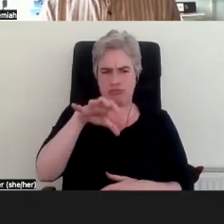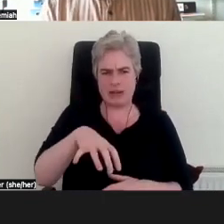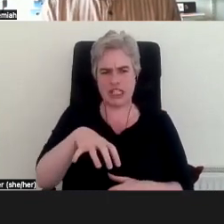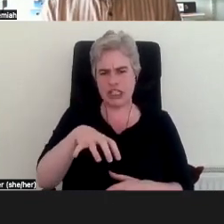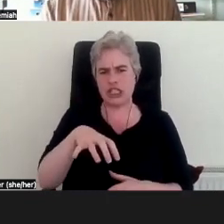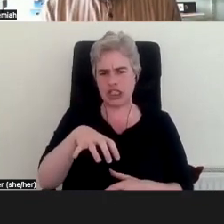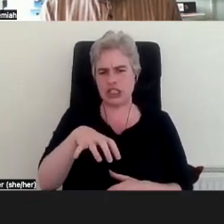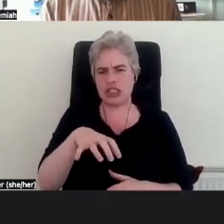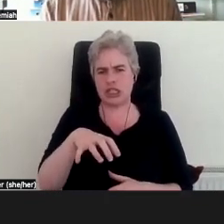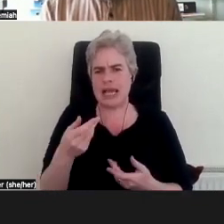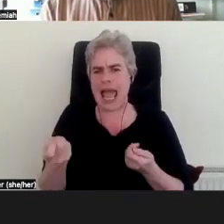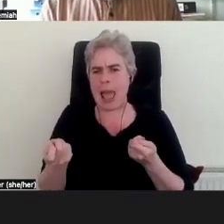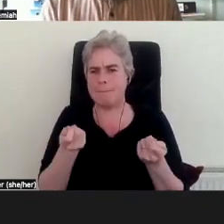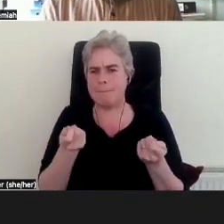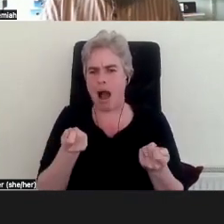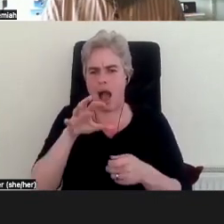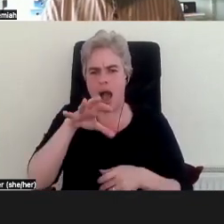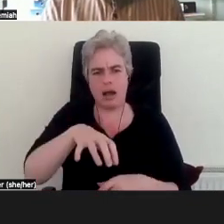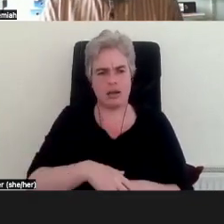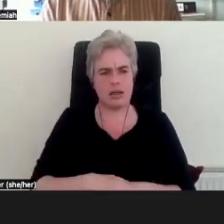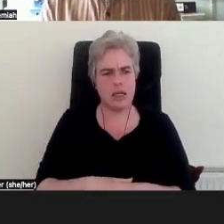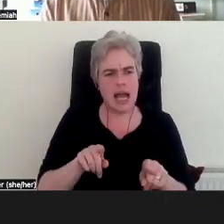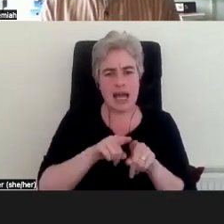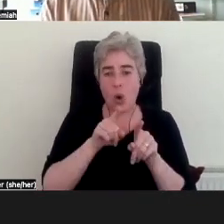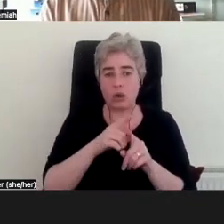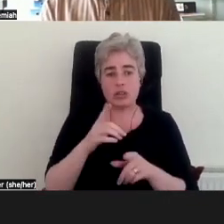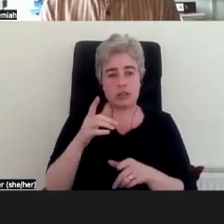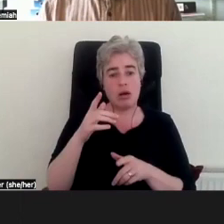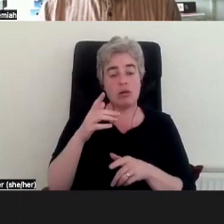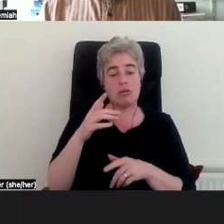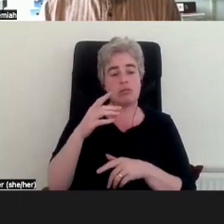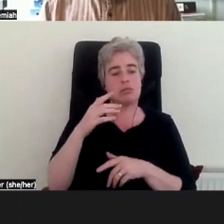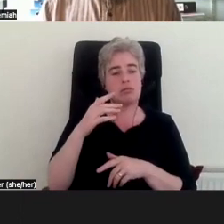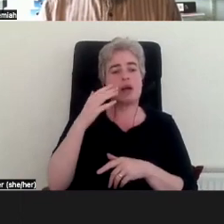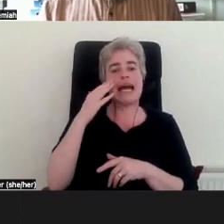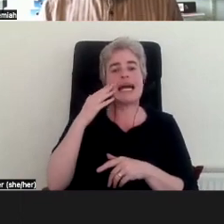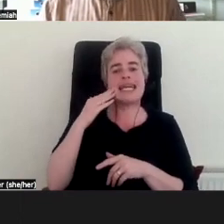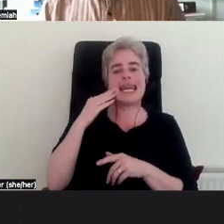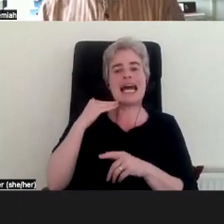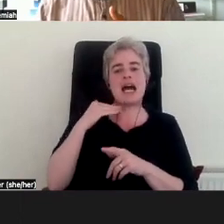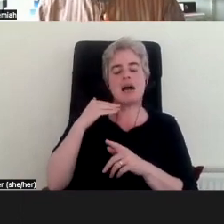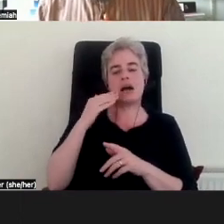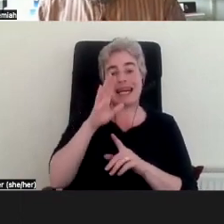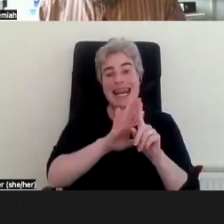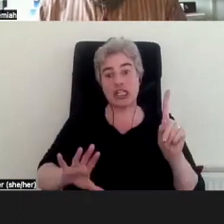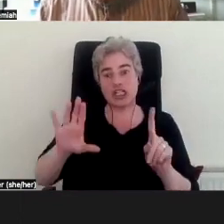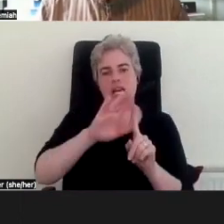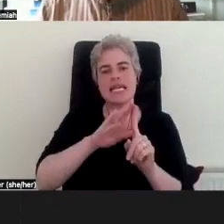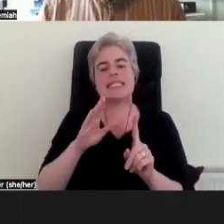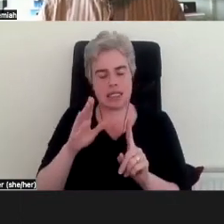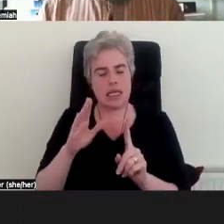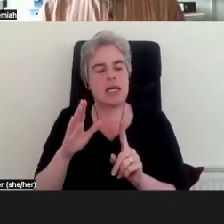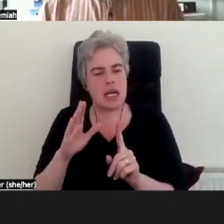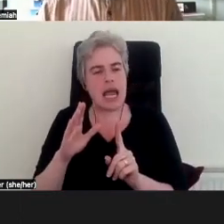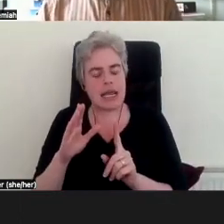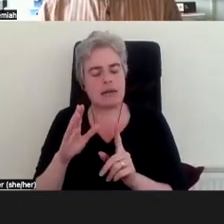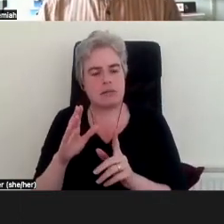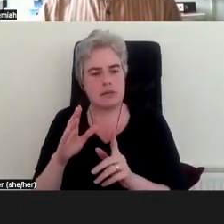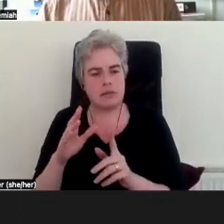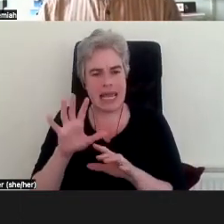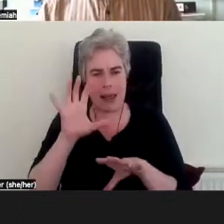interwoven straws of nationalist and imperialist interests, and how popular radicalism